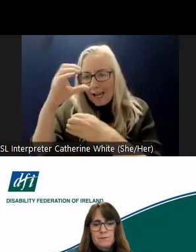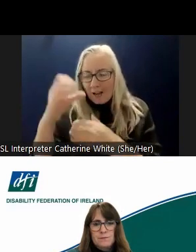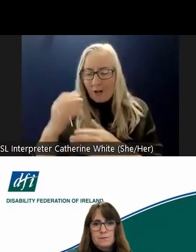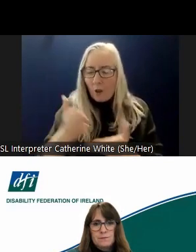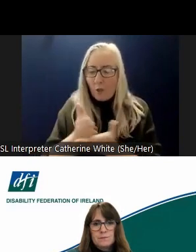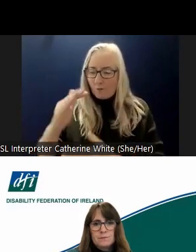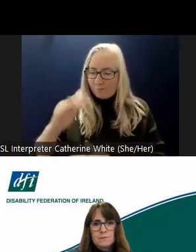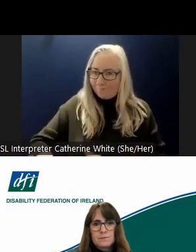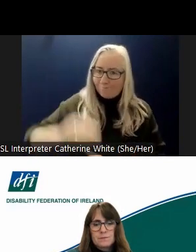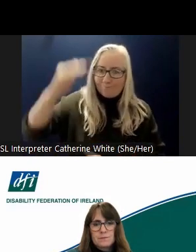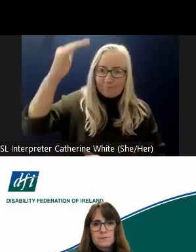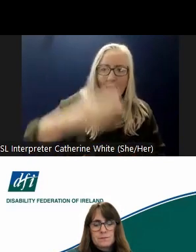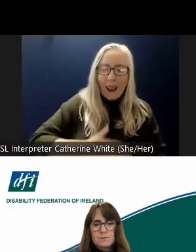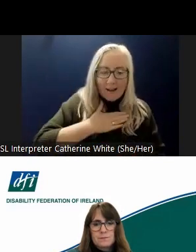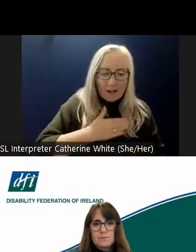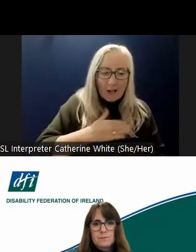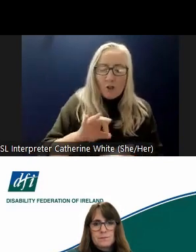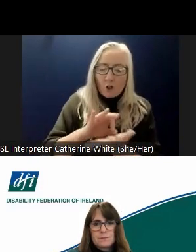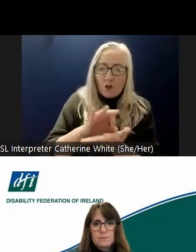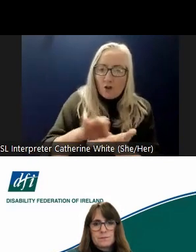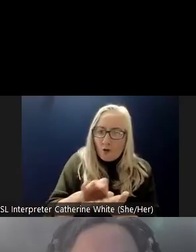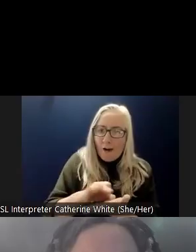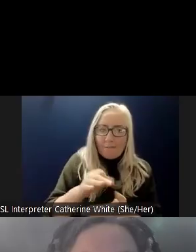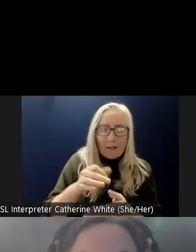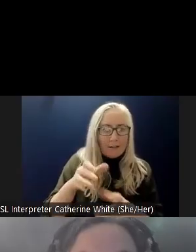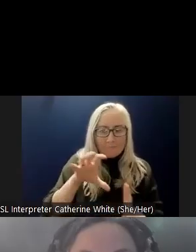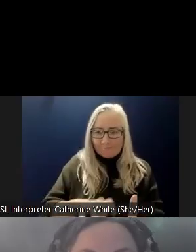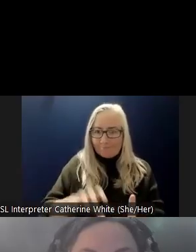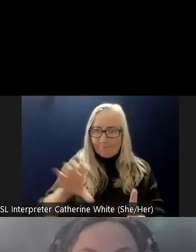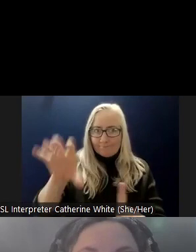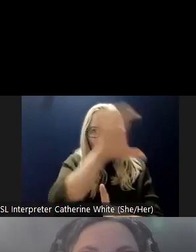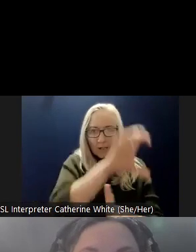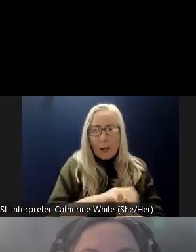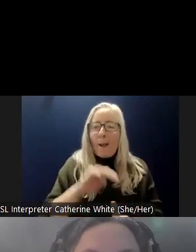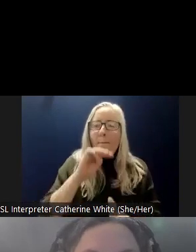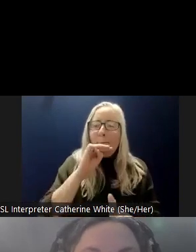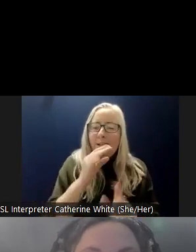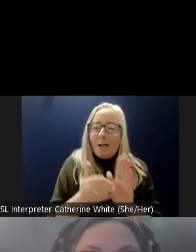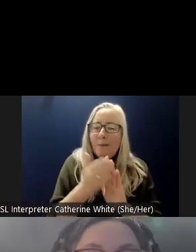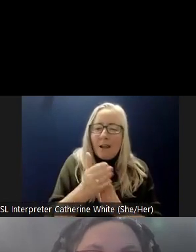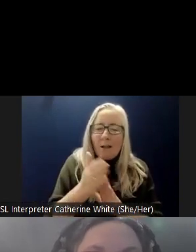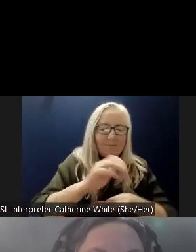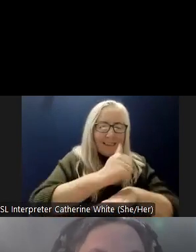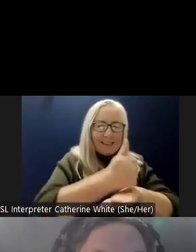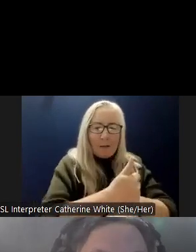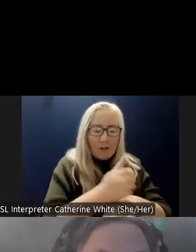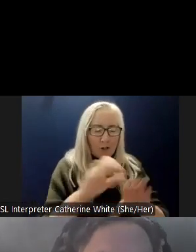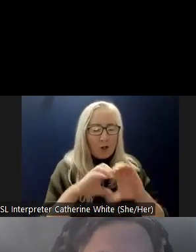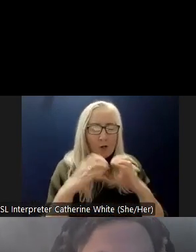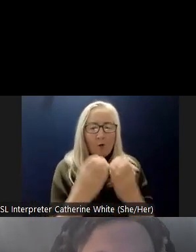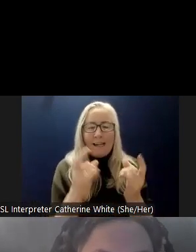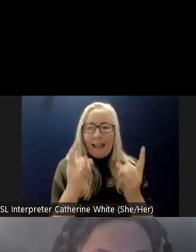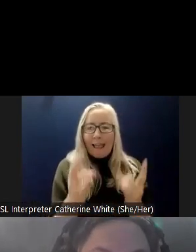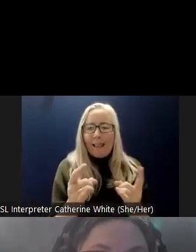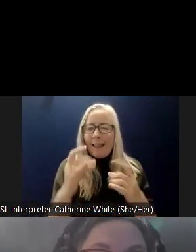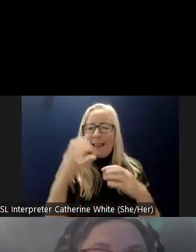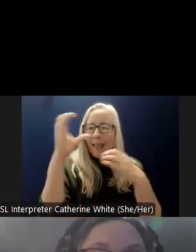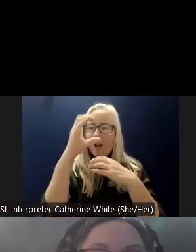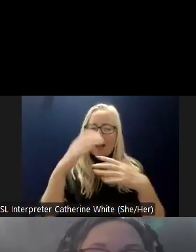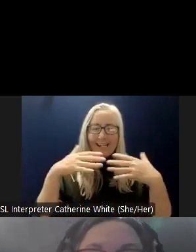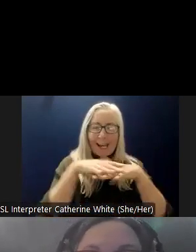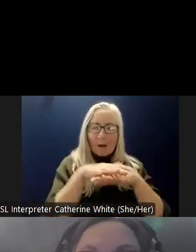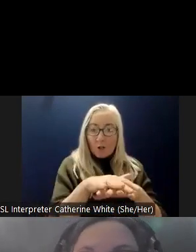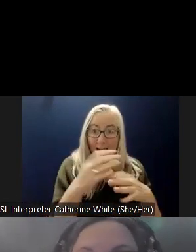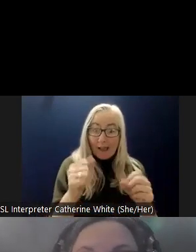life. It's a geographic, population-based model which will build on the established community healthcare networks. So there